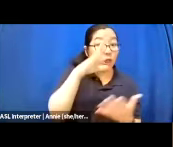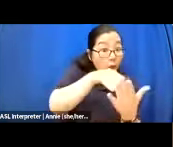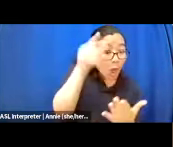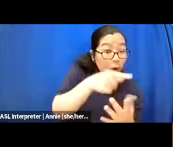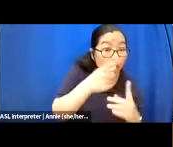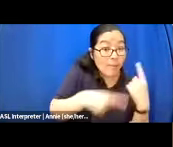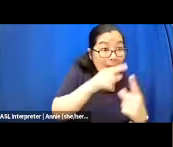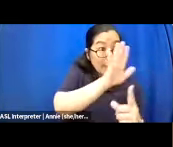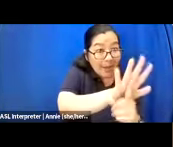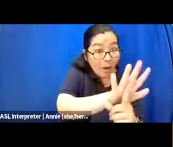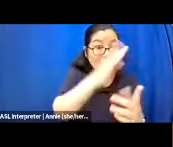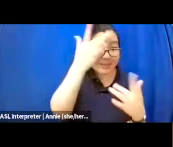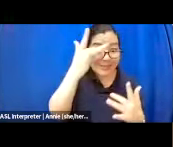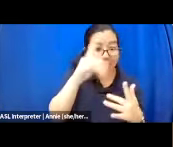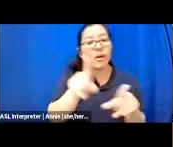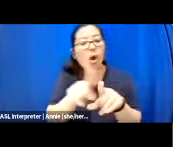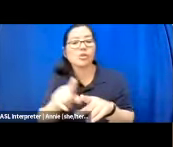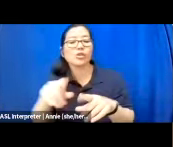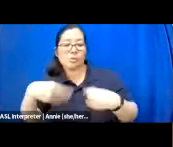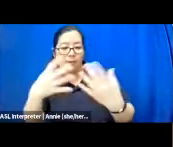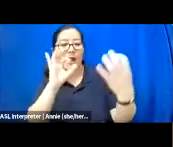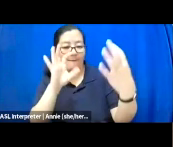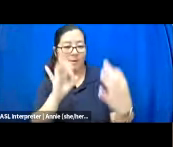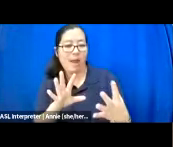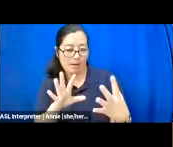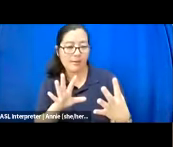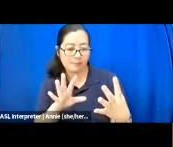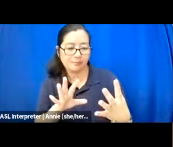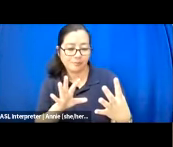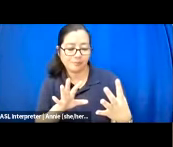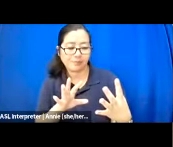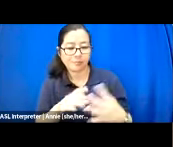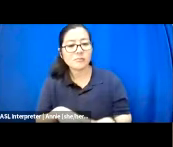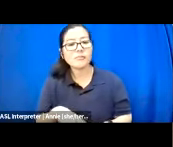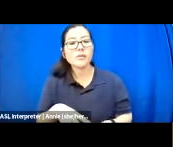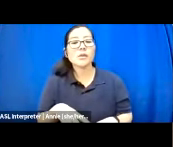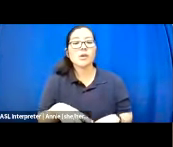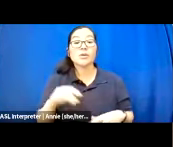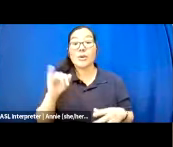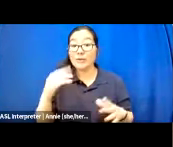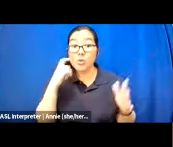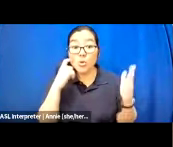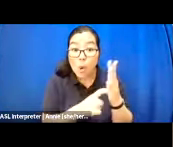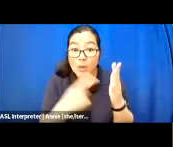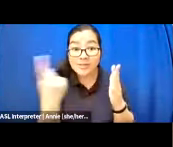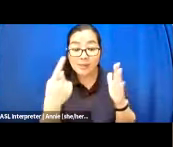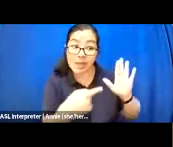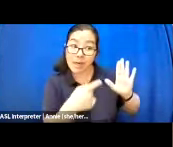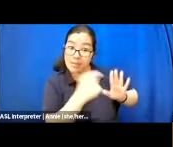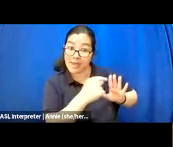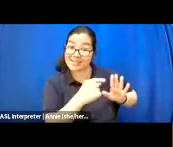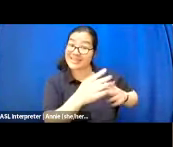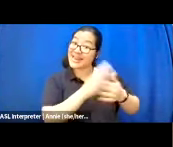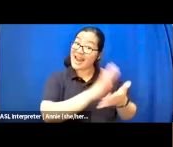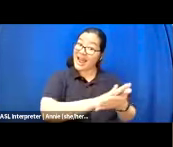sort of learn, you know, have a learning where we point something out that is nice, and then we also